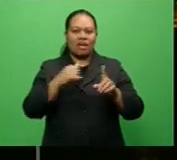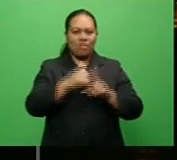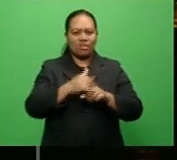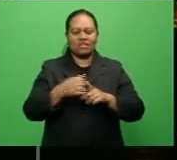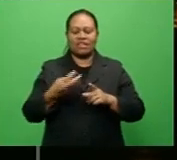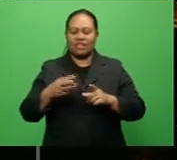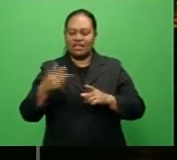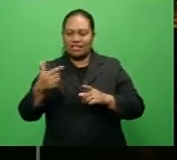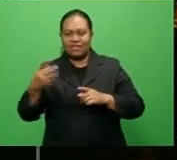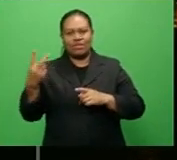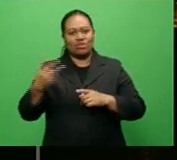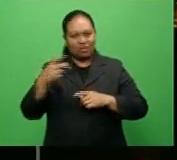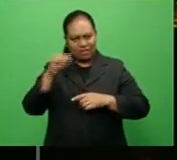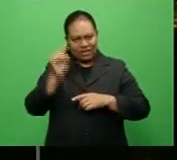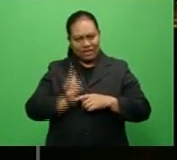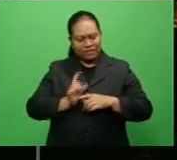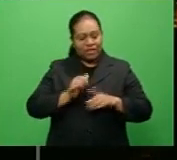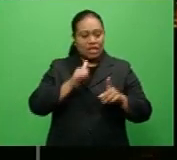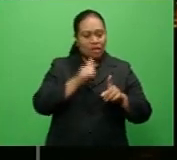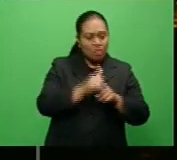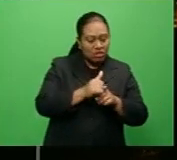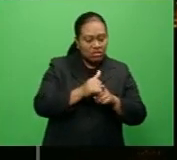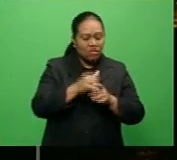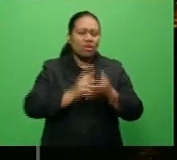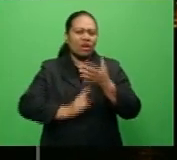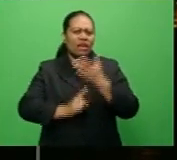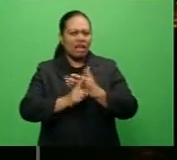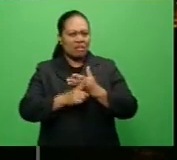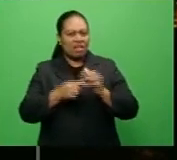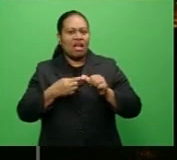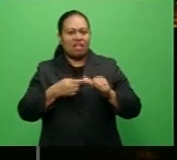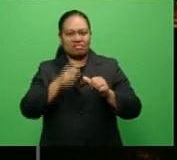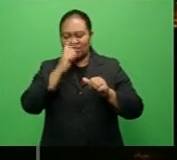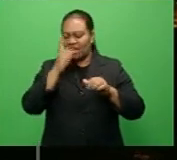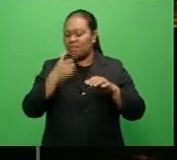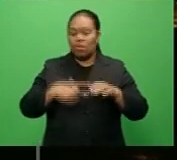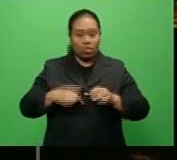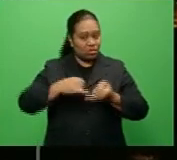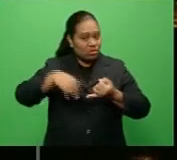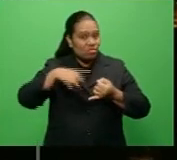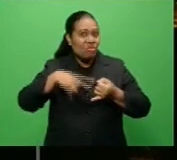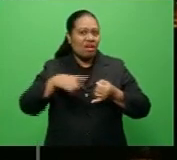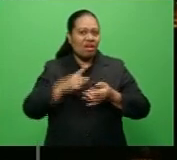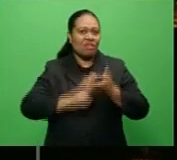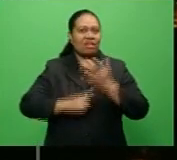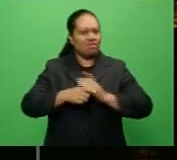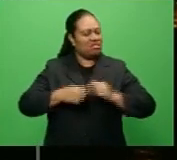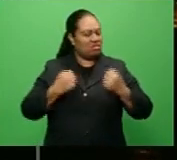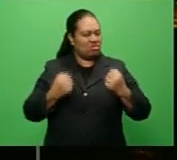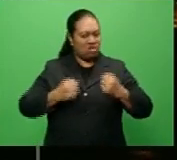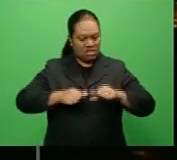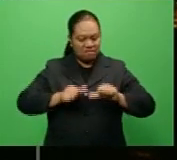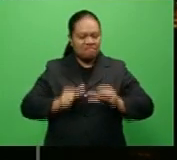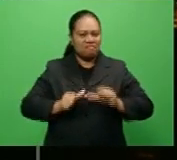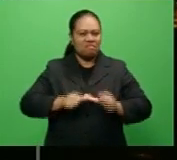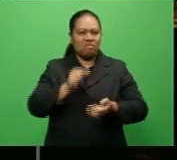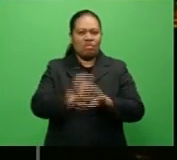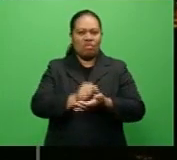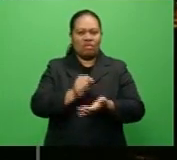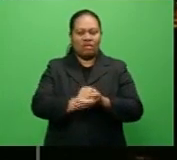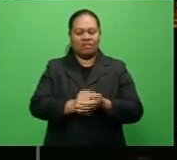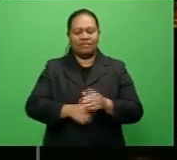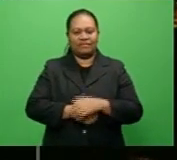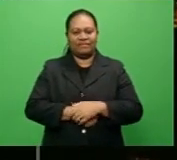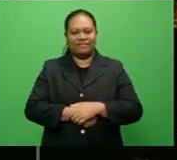today. The Namosi side had no answer for the Suva onslaught as the defending skipper champions gave the visitors a good run.